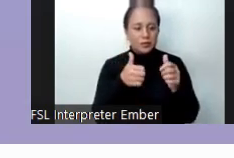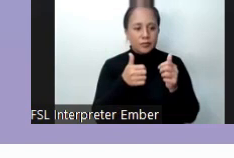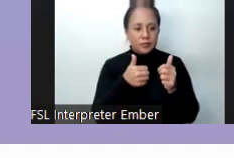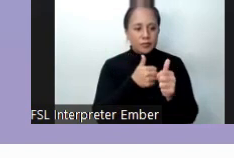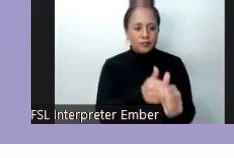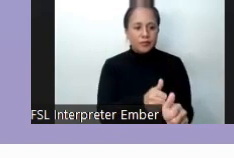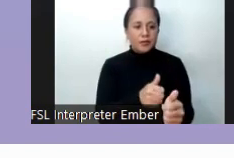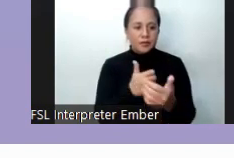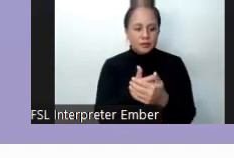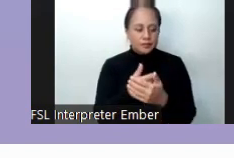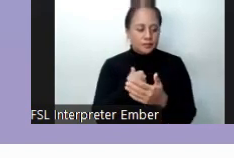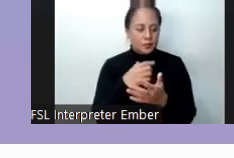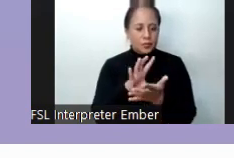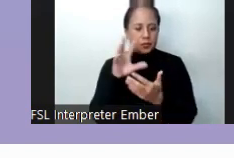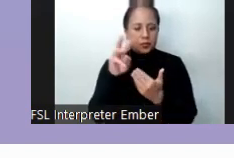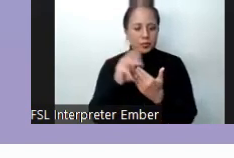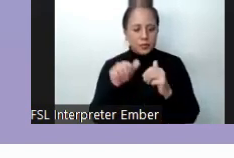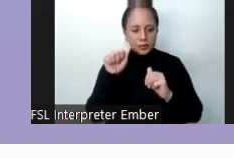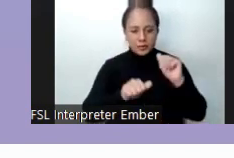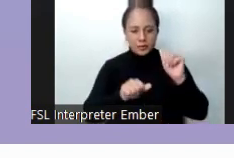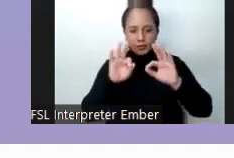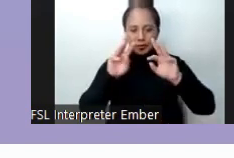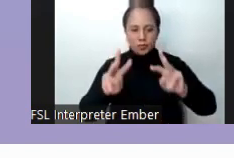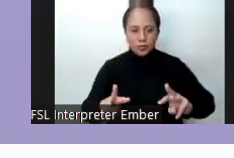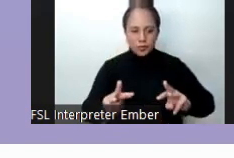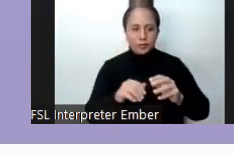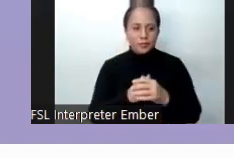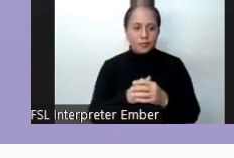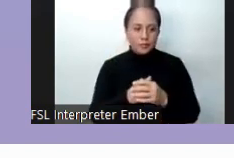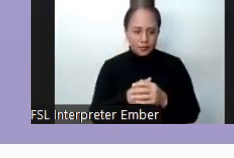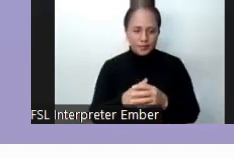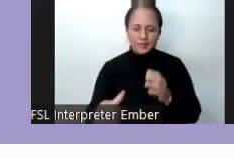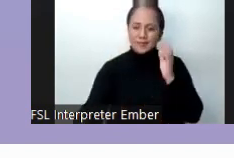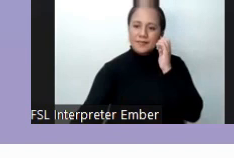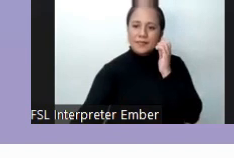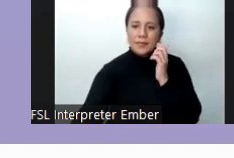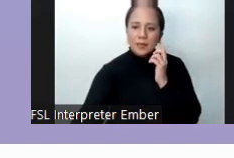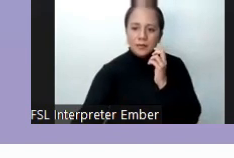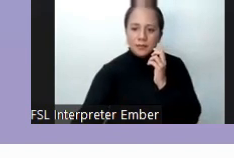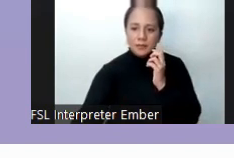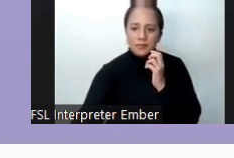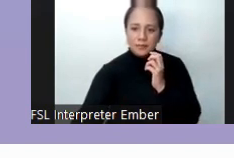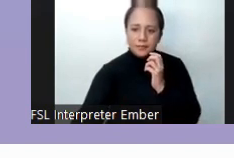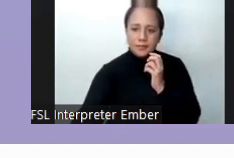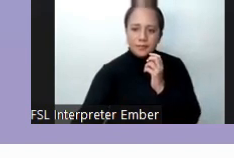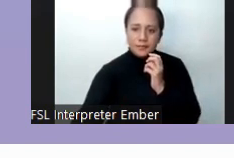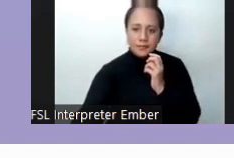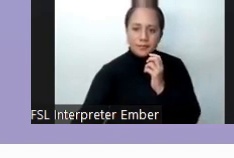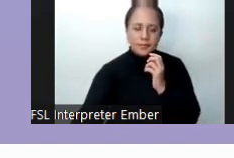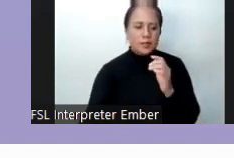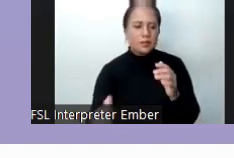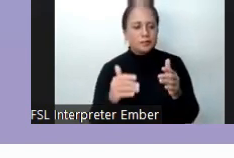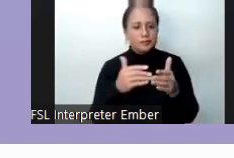Education Group or SHEG's curriculum and assessment framework on civic online reasoning. Its core competencies are centered